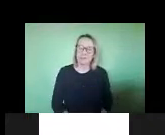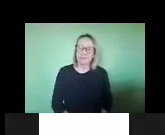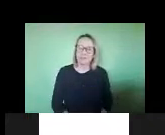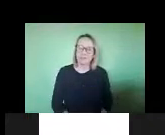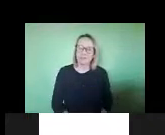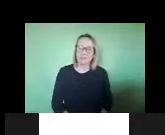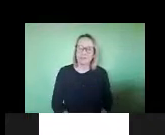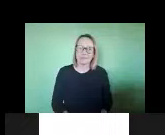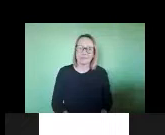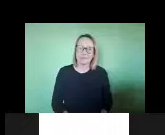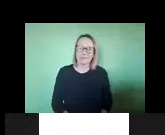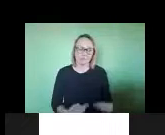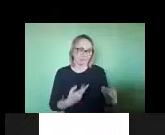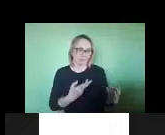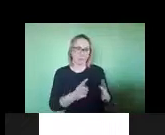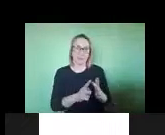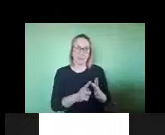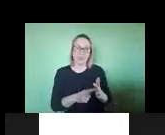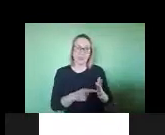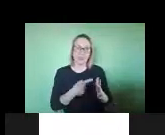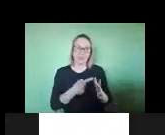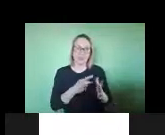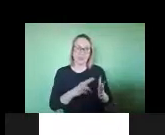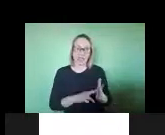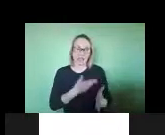So I'll leave it over to you, Jan, now.